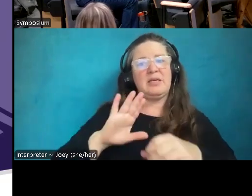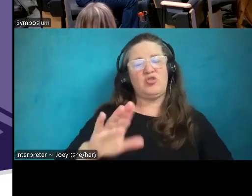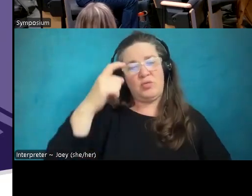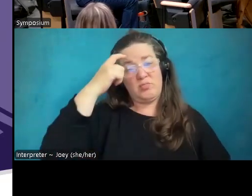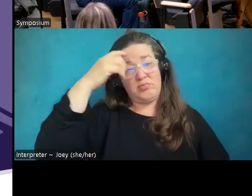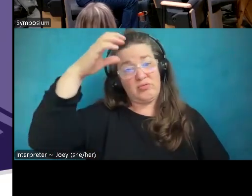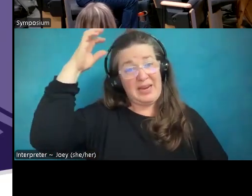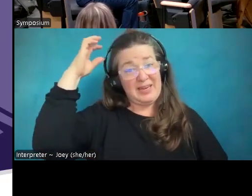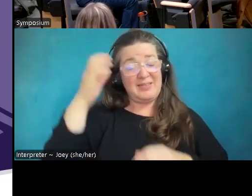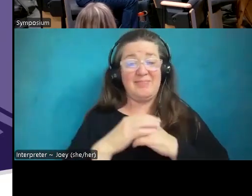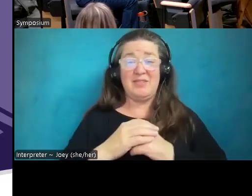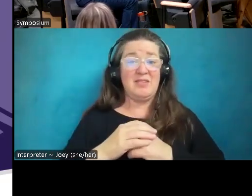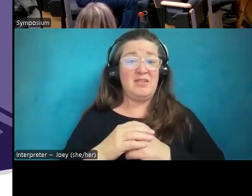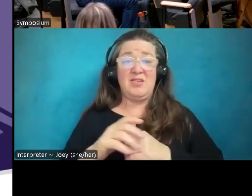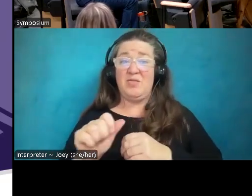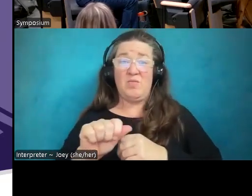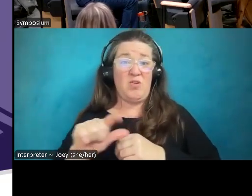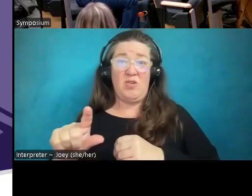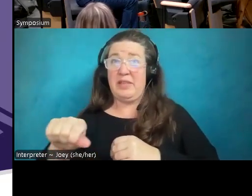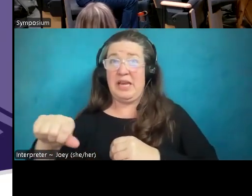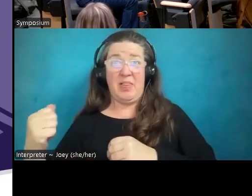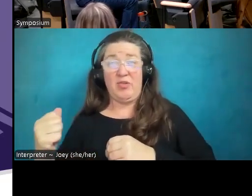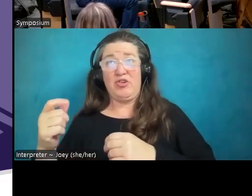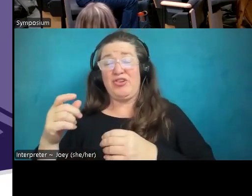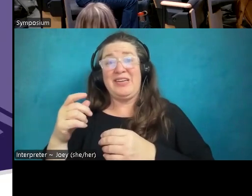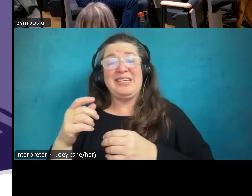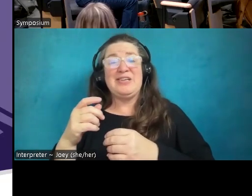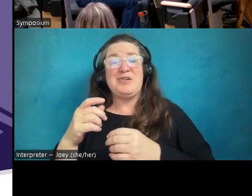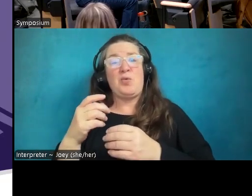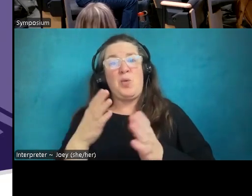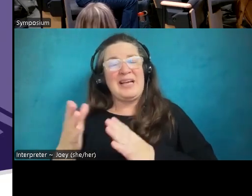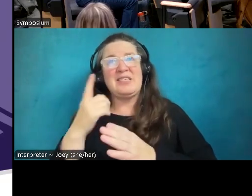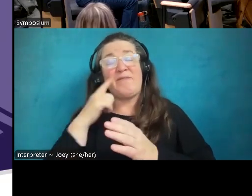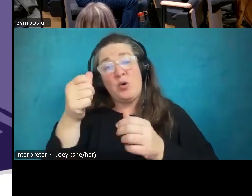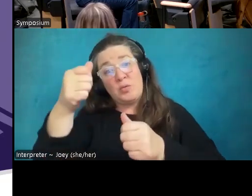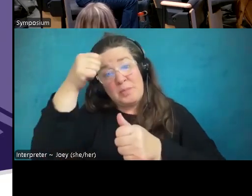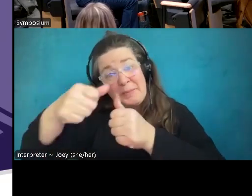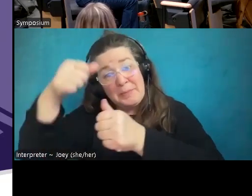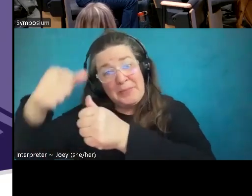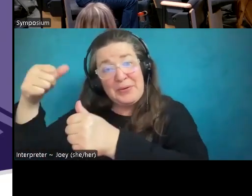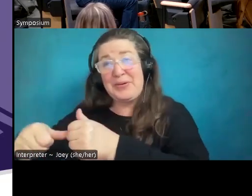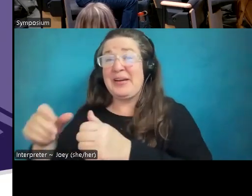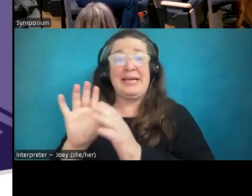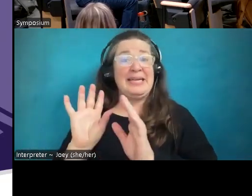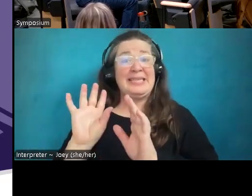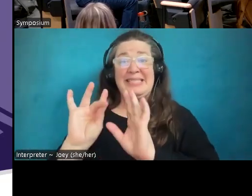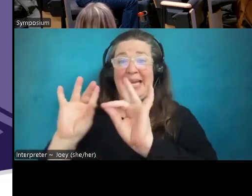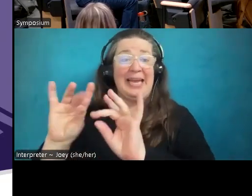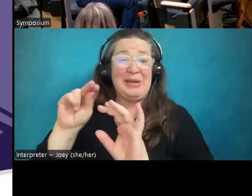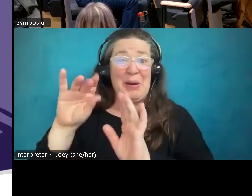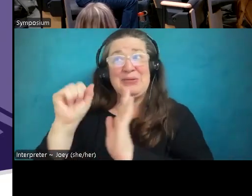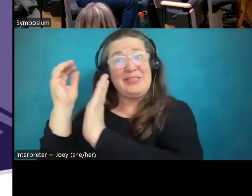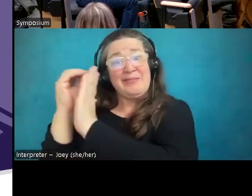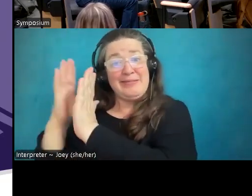they're not gonna helpful. And my last one, connective tissue, blood flow, vascular compressions. We've